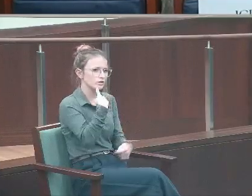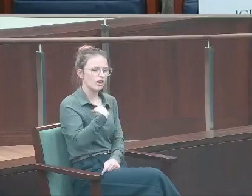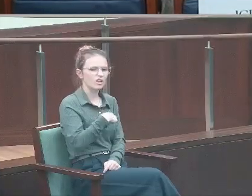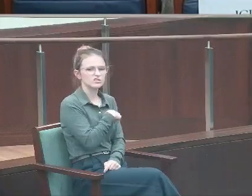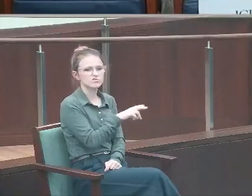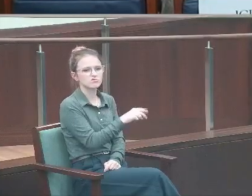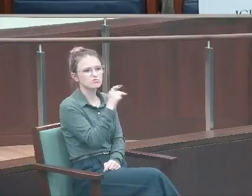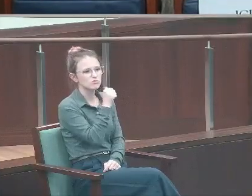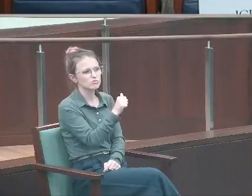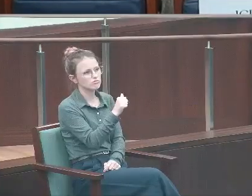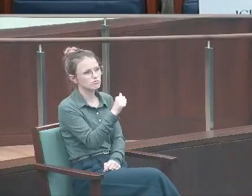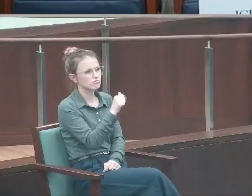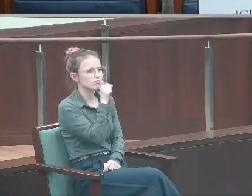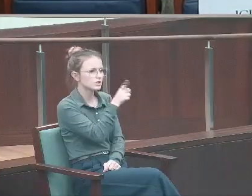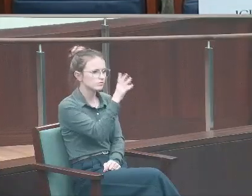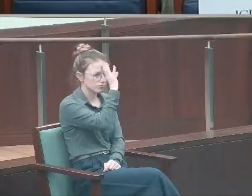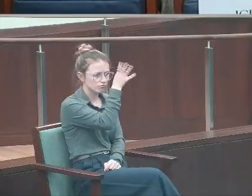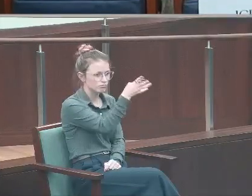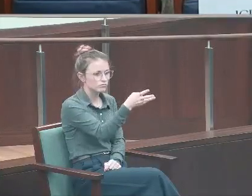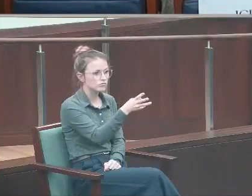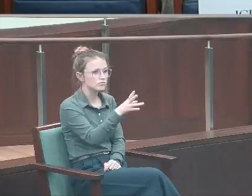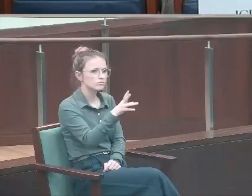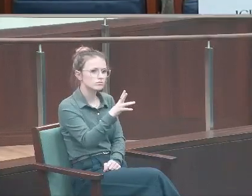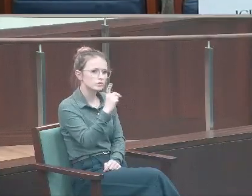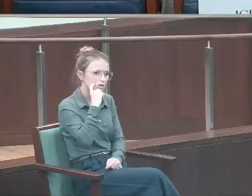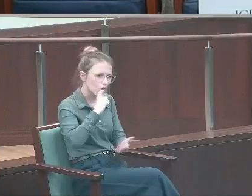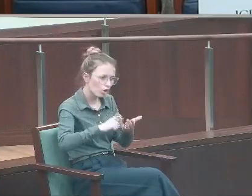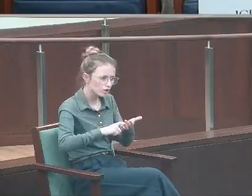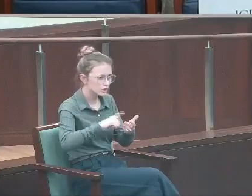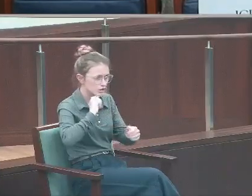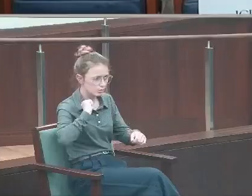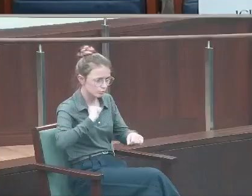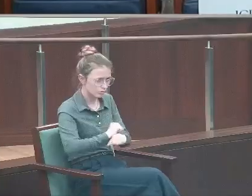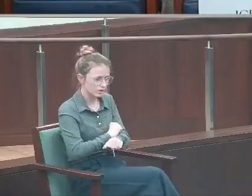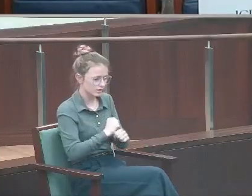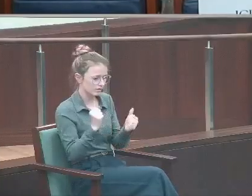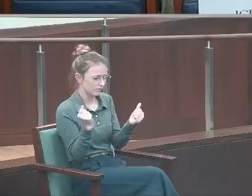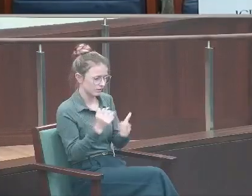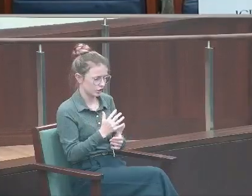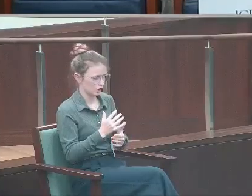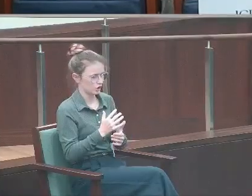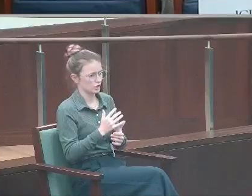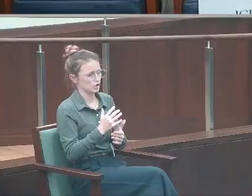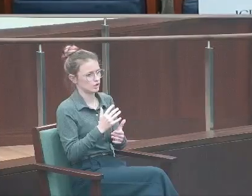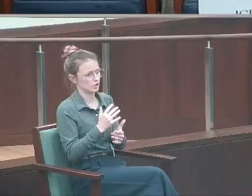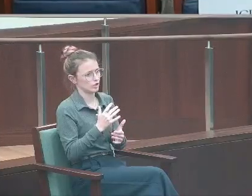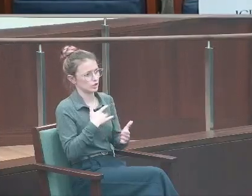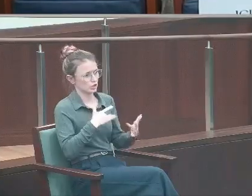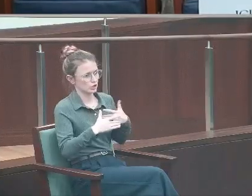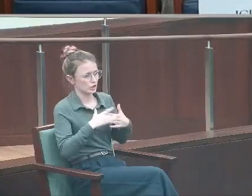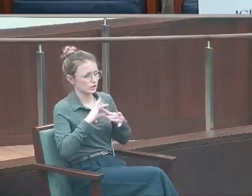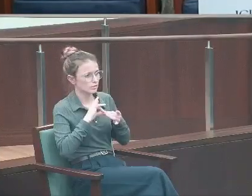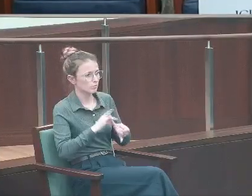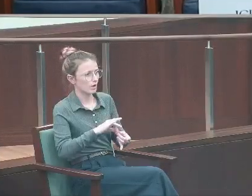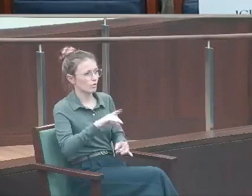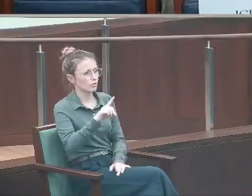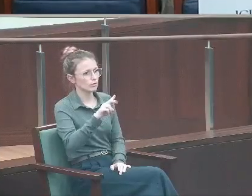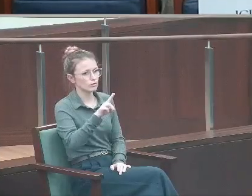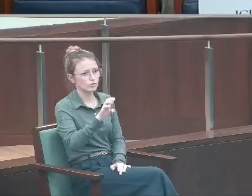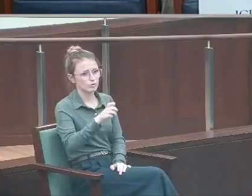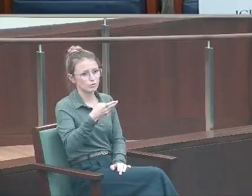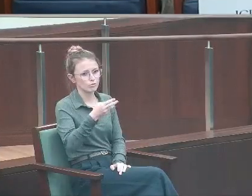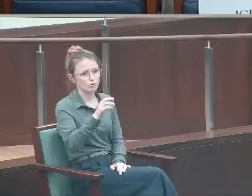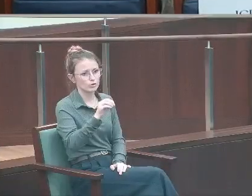same time, we do not want to see these legitimate fears and concerns exploited to undermine due process, rule of law, our